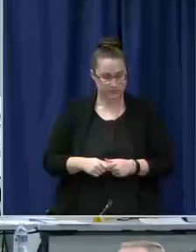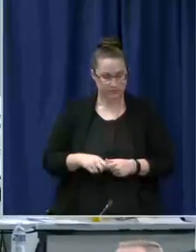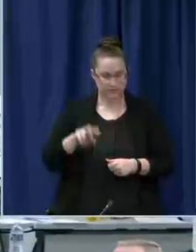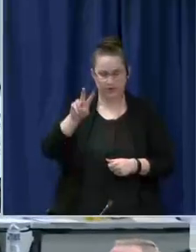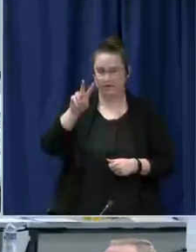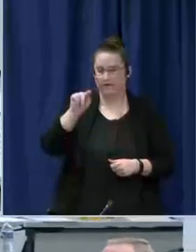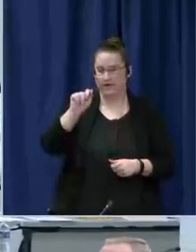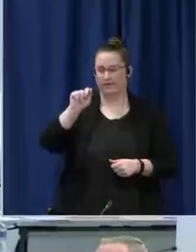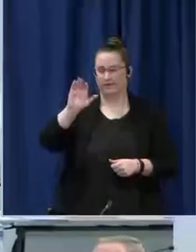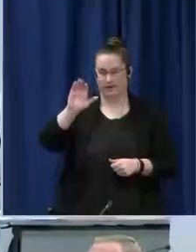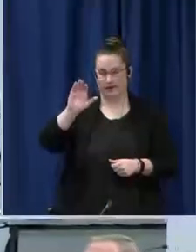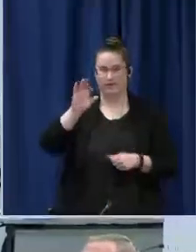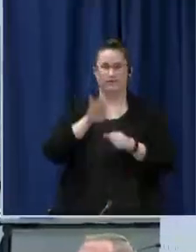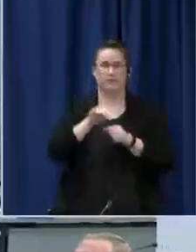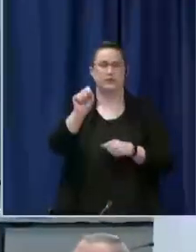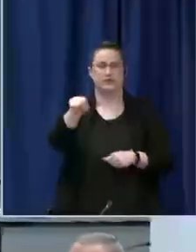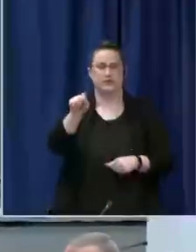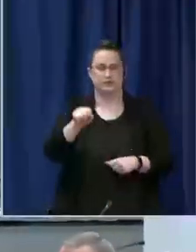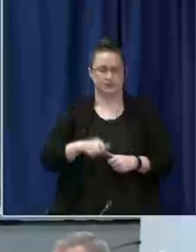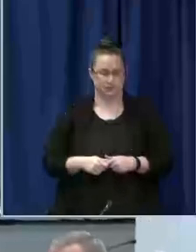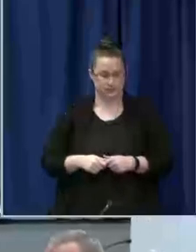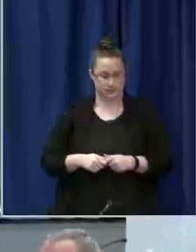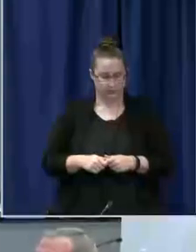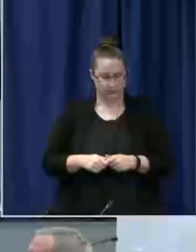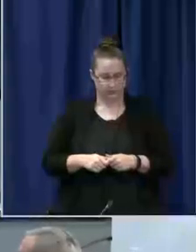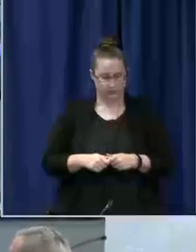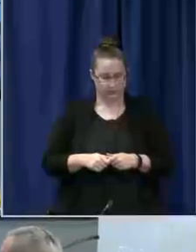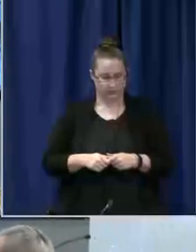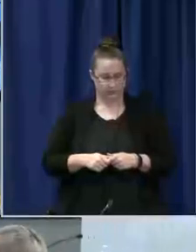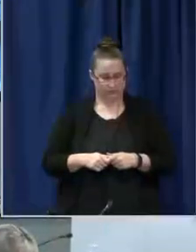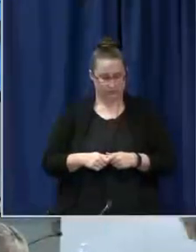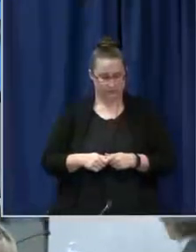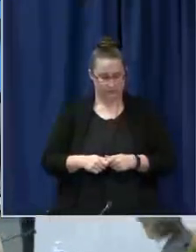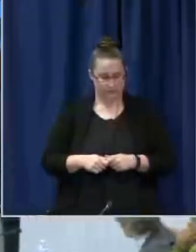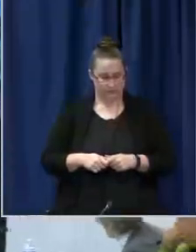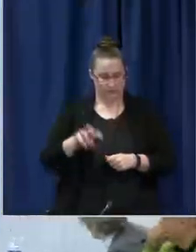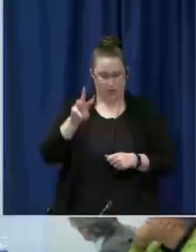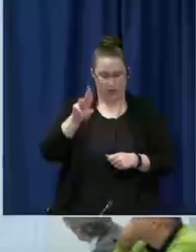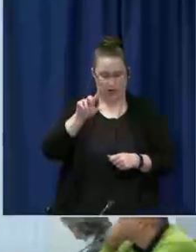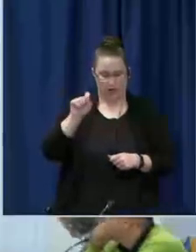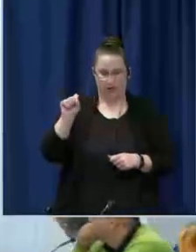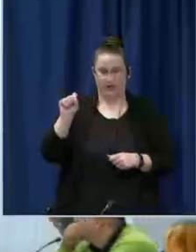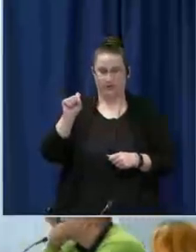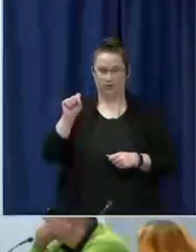VITAC votes yes. Wireless RERC votes yes.